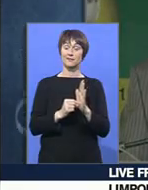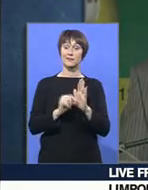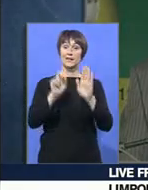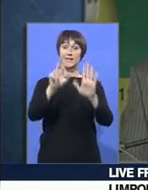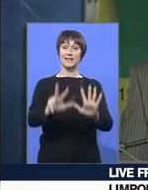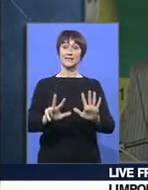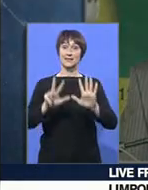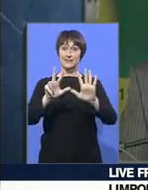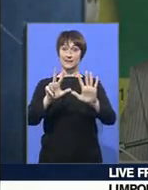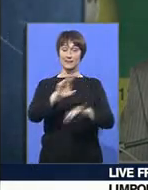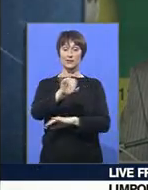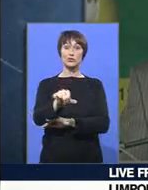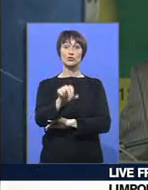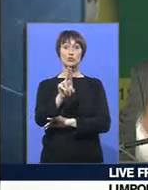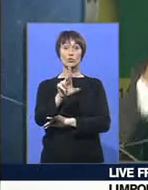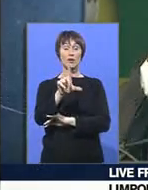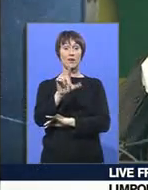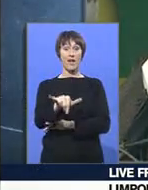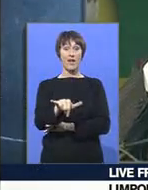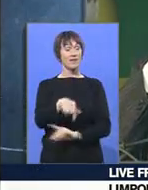years old.